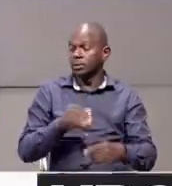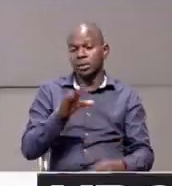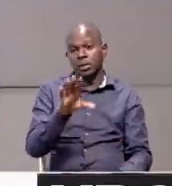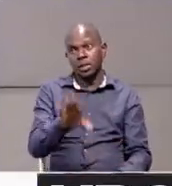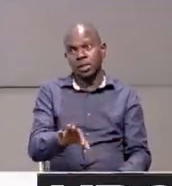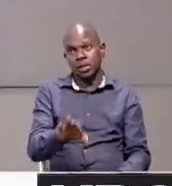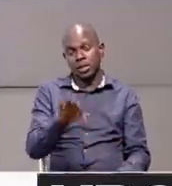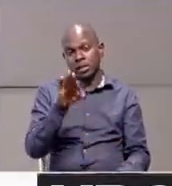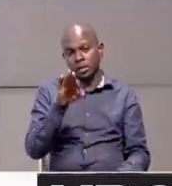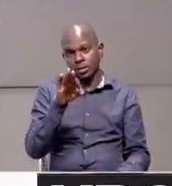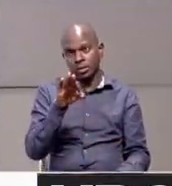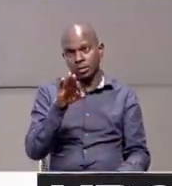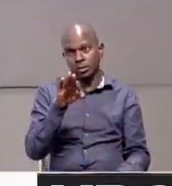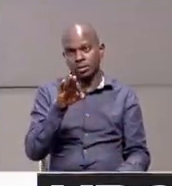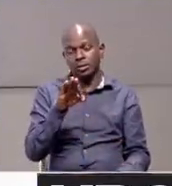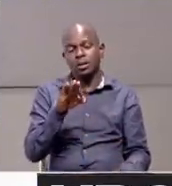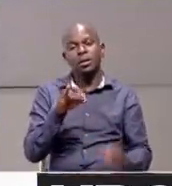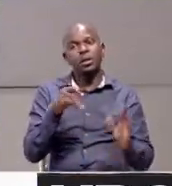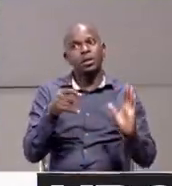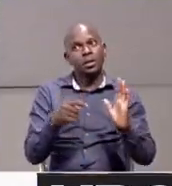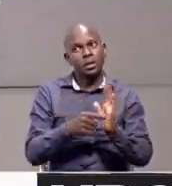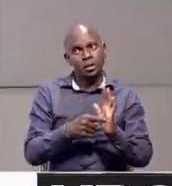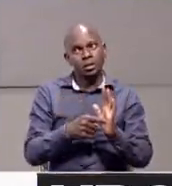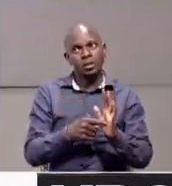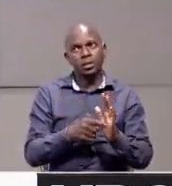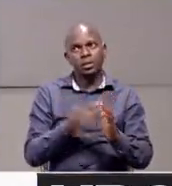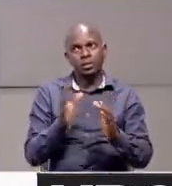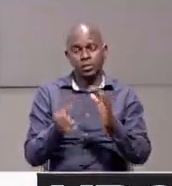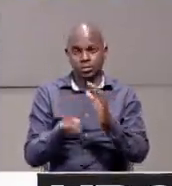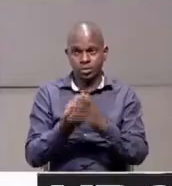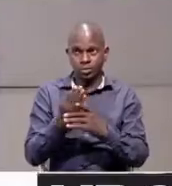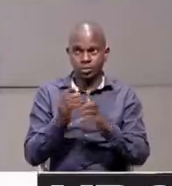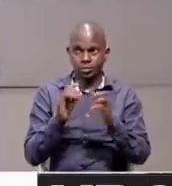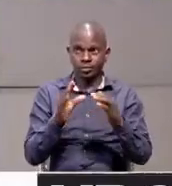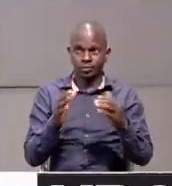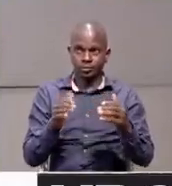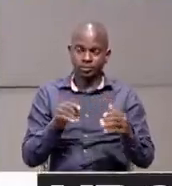To identify those crossing points, and then we establish permanent detaches.